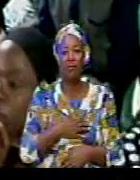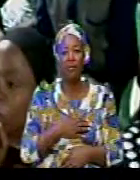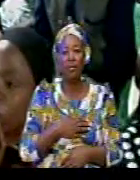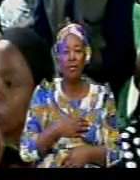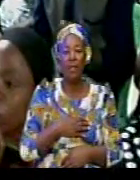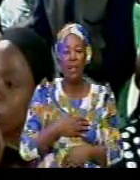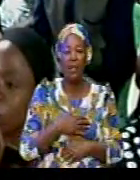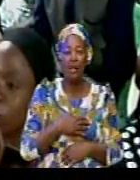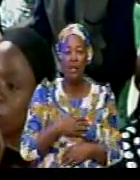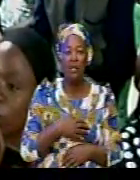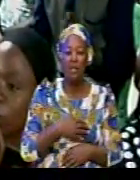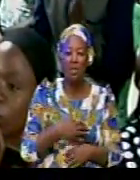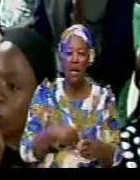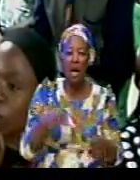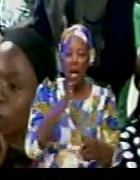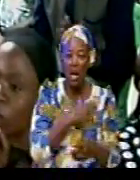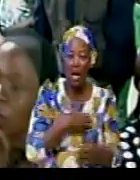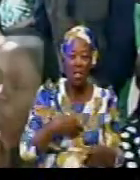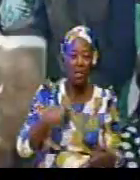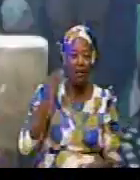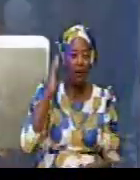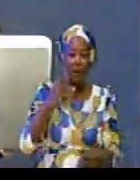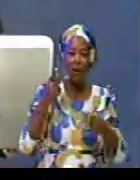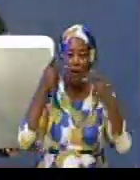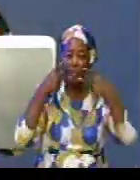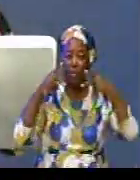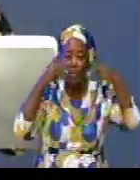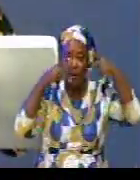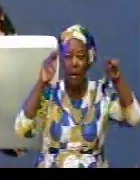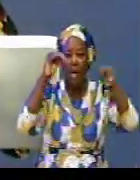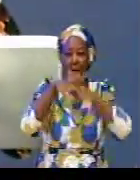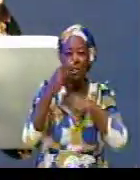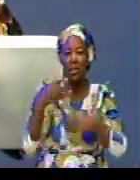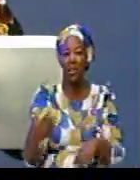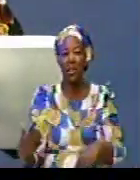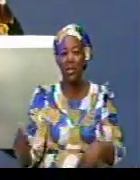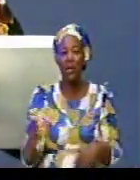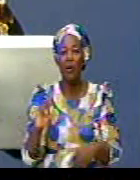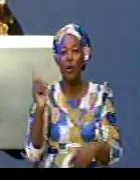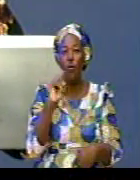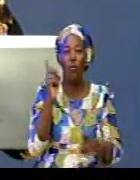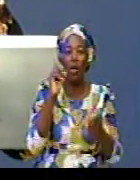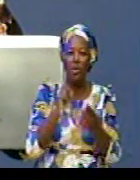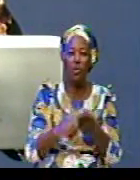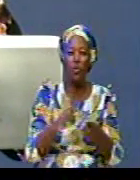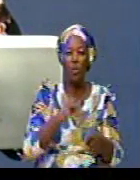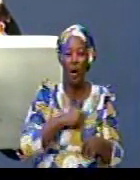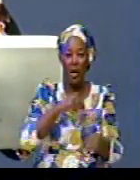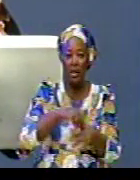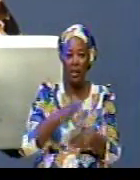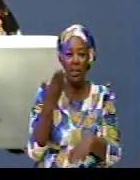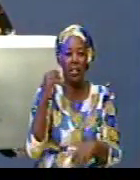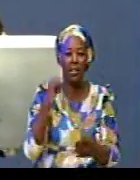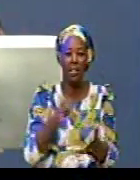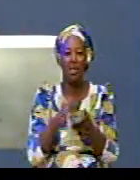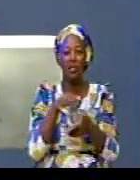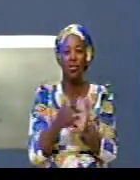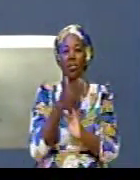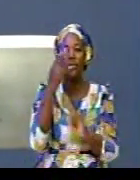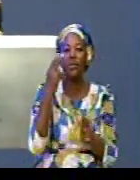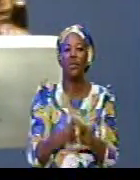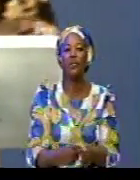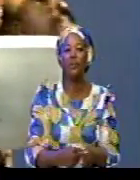that which I please. And it shall prosper in the thing